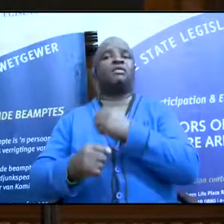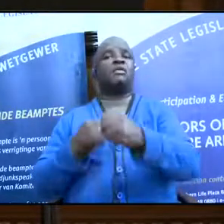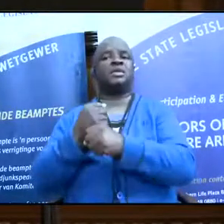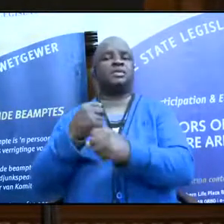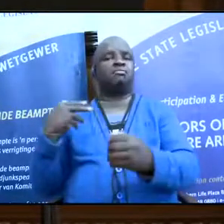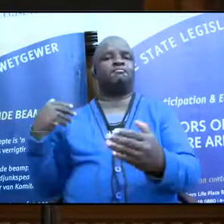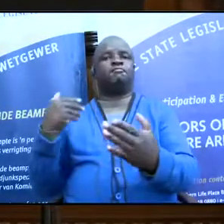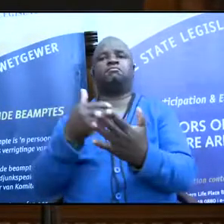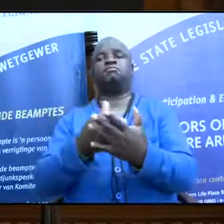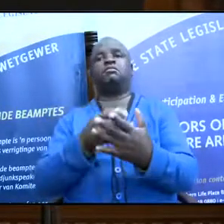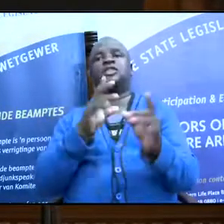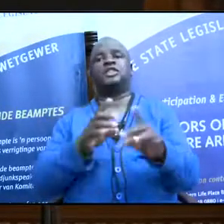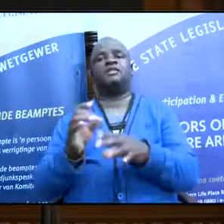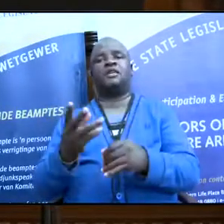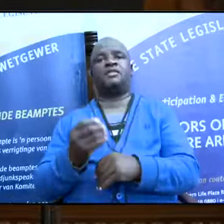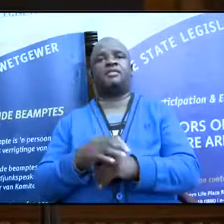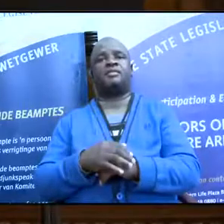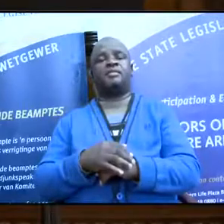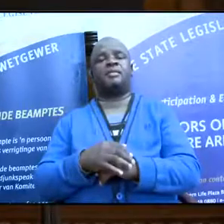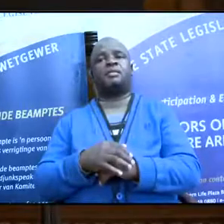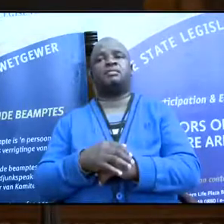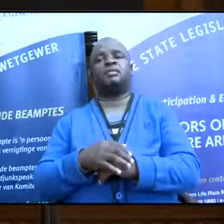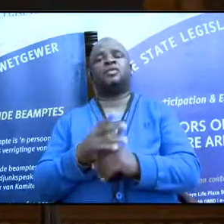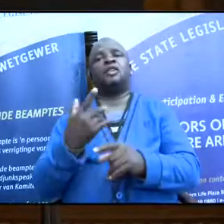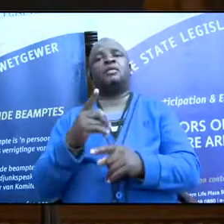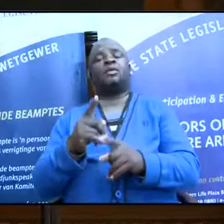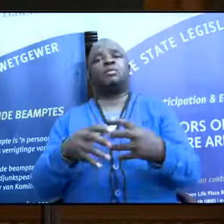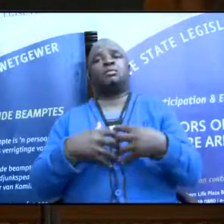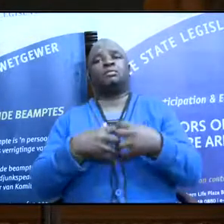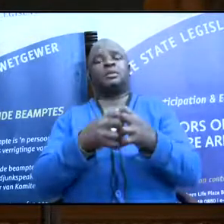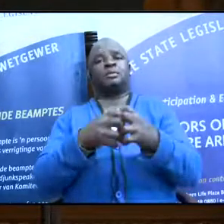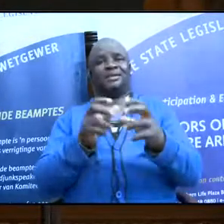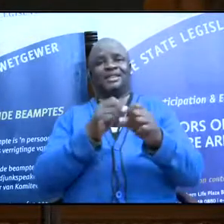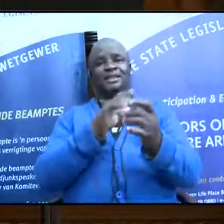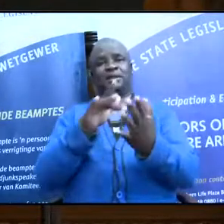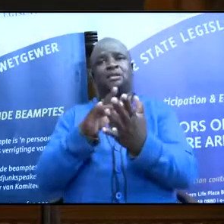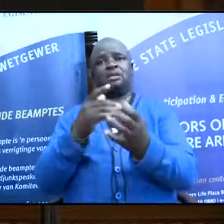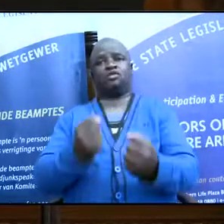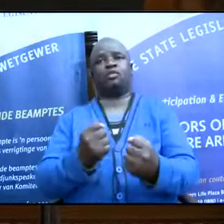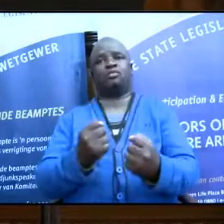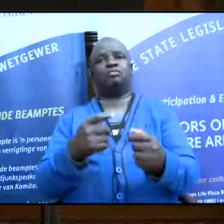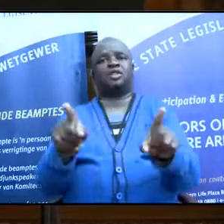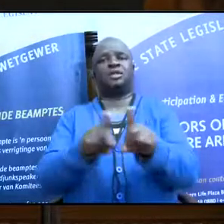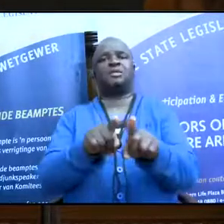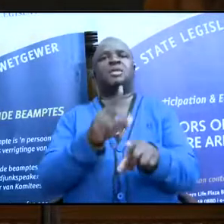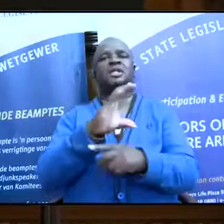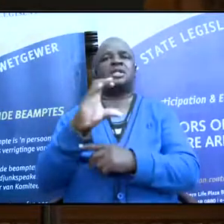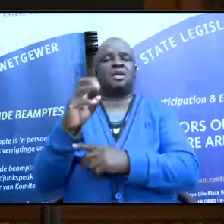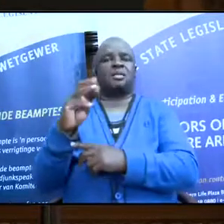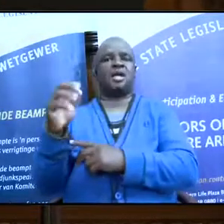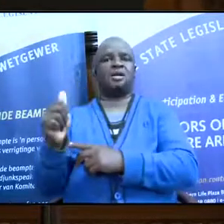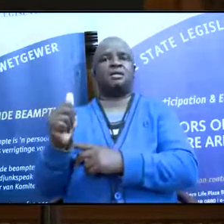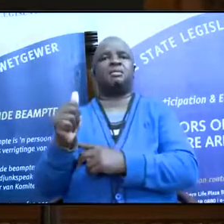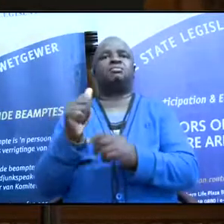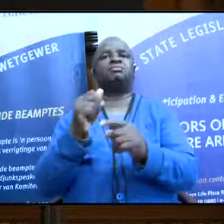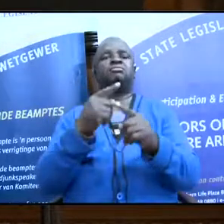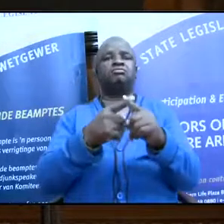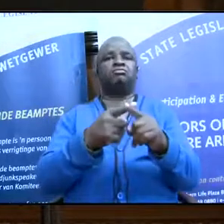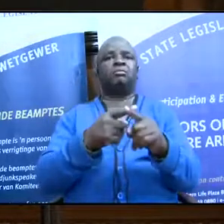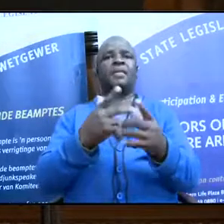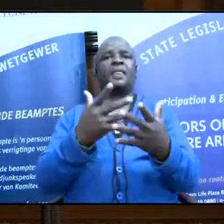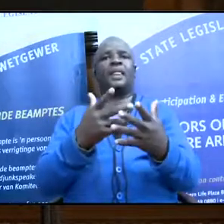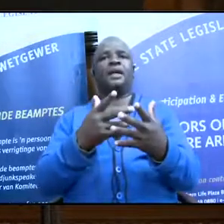struggle having strong institutions such as the commission for conciliation mediation and